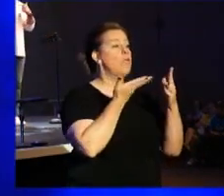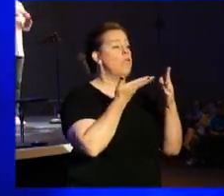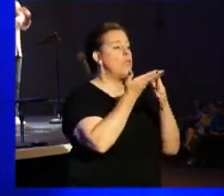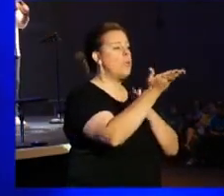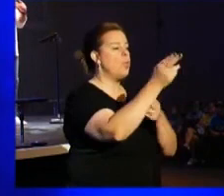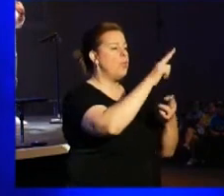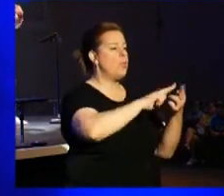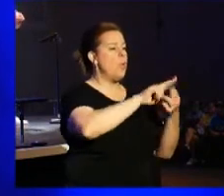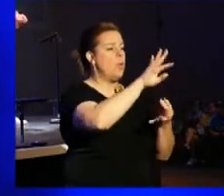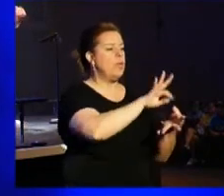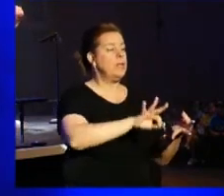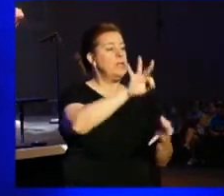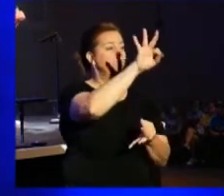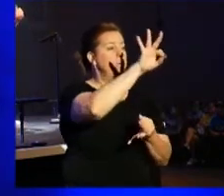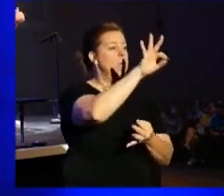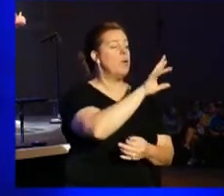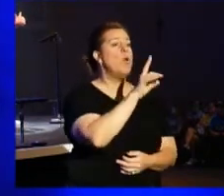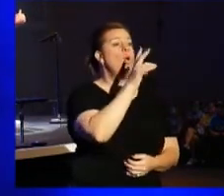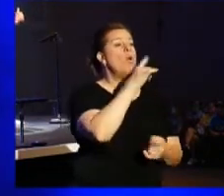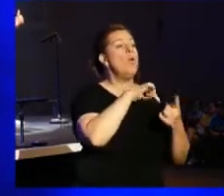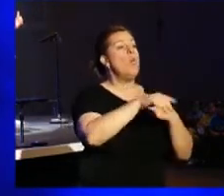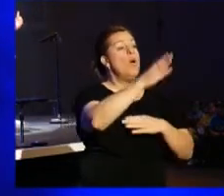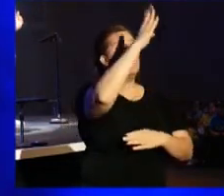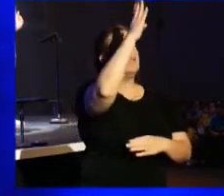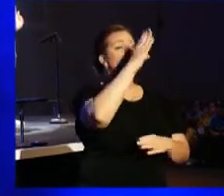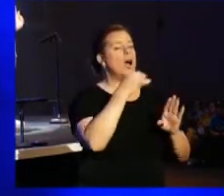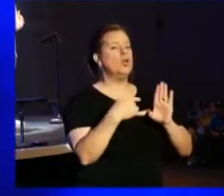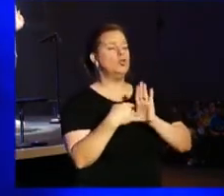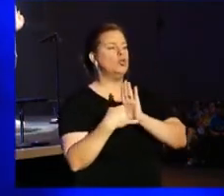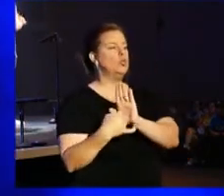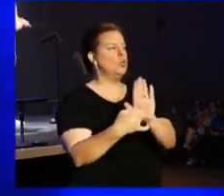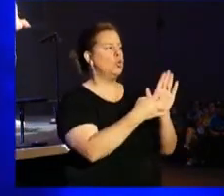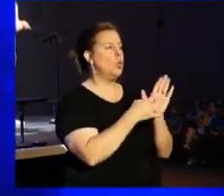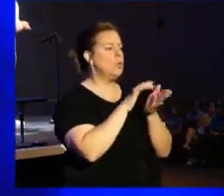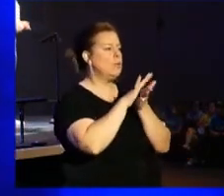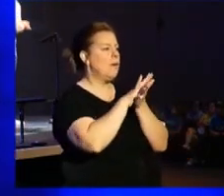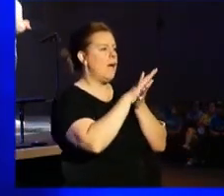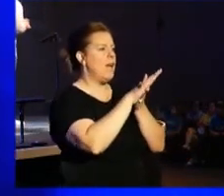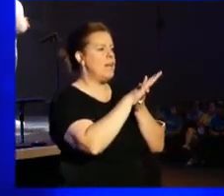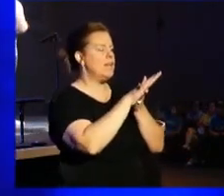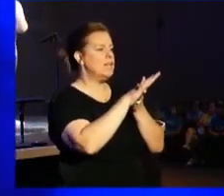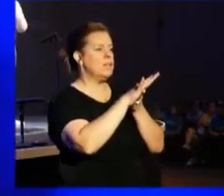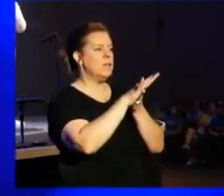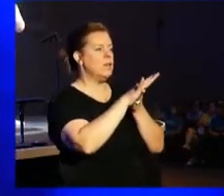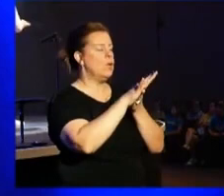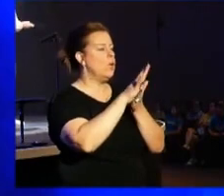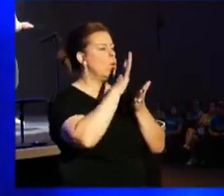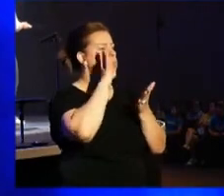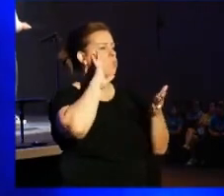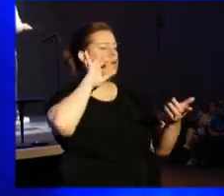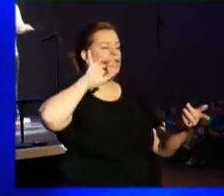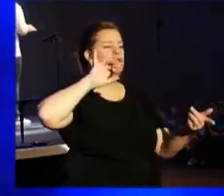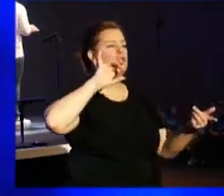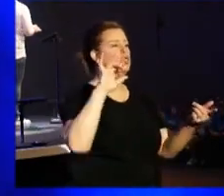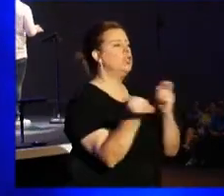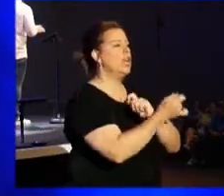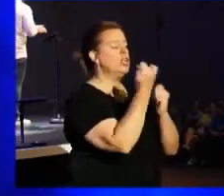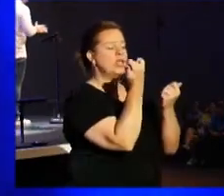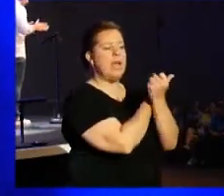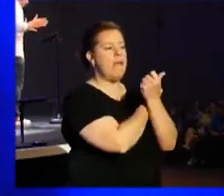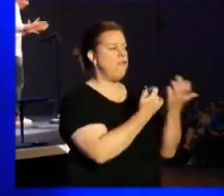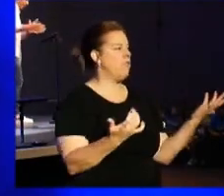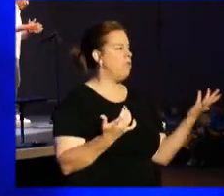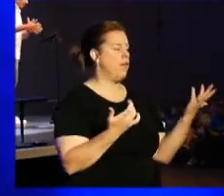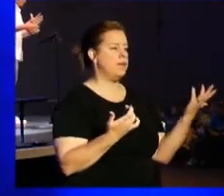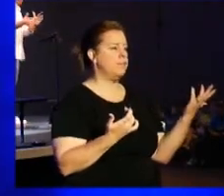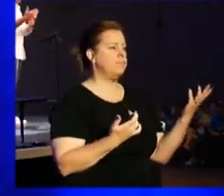When God reveals his kindness to us, that changes everything. The